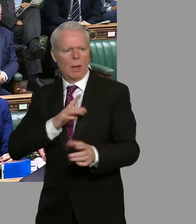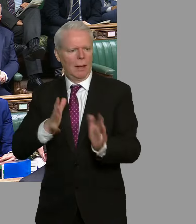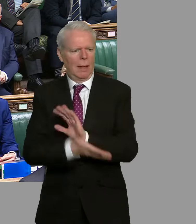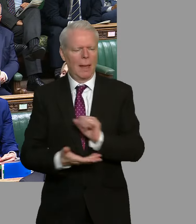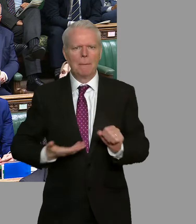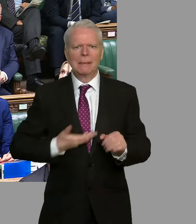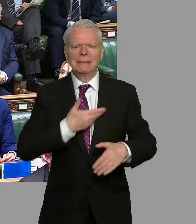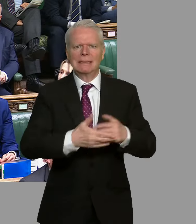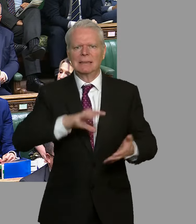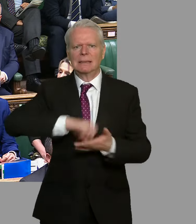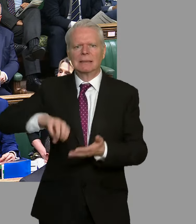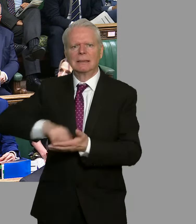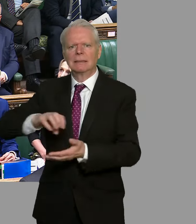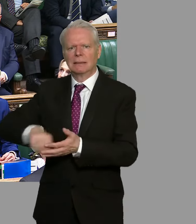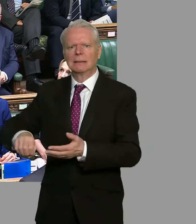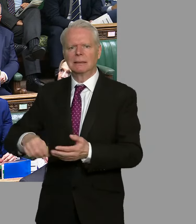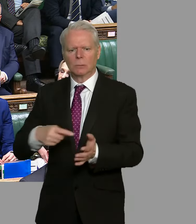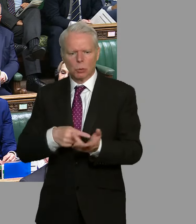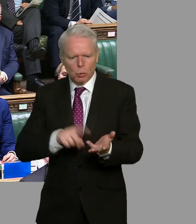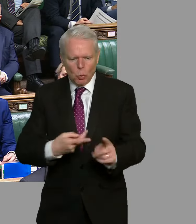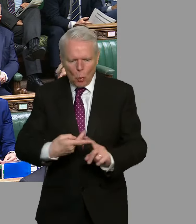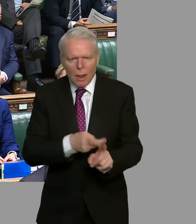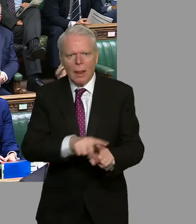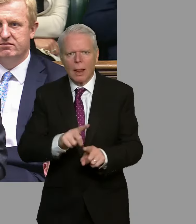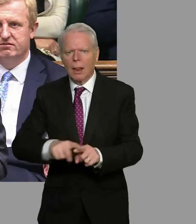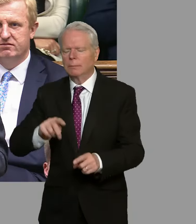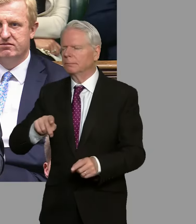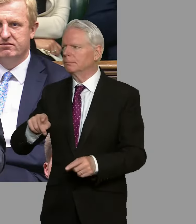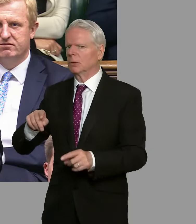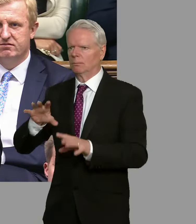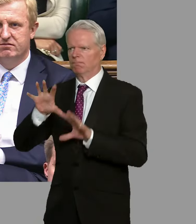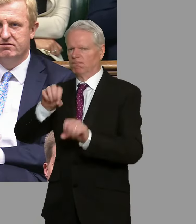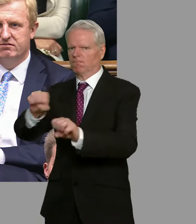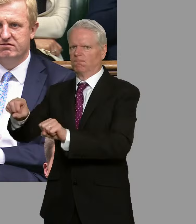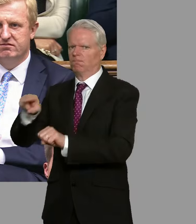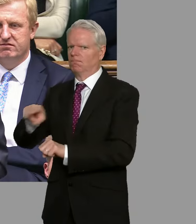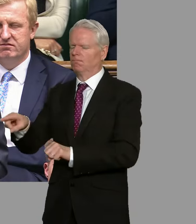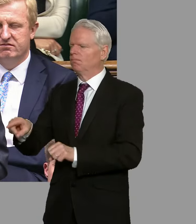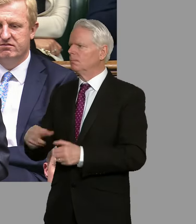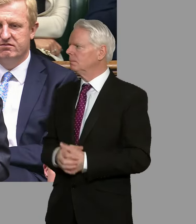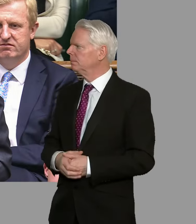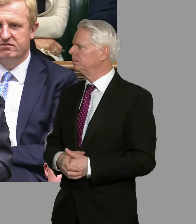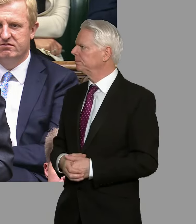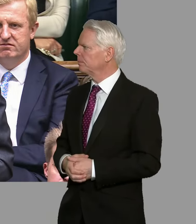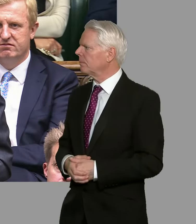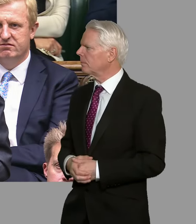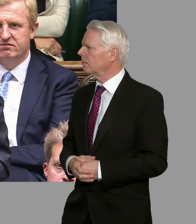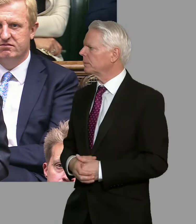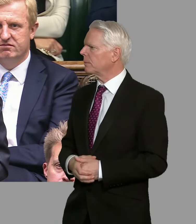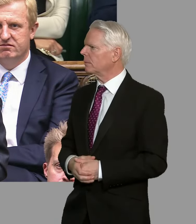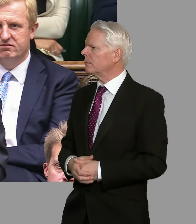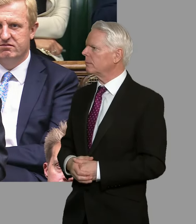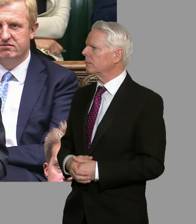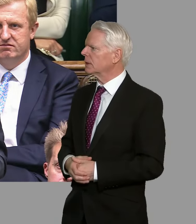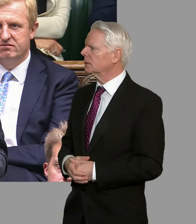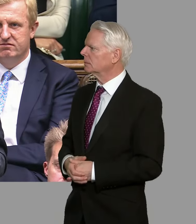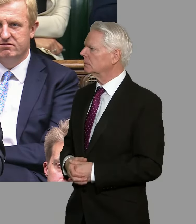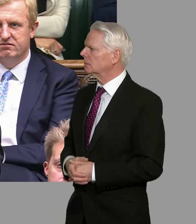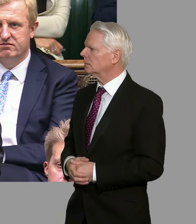Prime Minister's net zero targets or not, I'm sure the Prime Minister will agree that you won't achieve them, or he won't achieve them, without taking people with